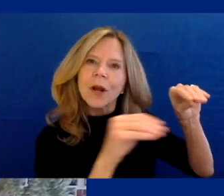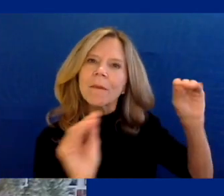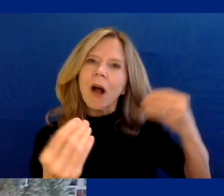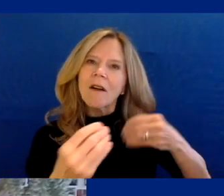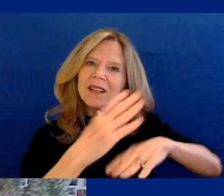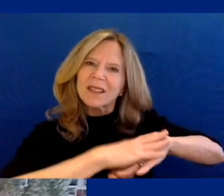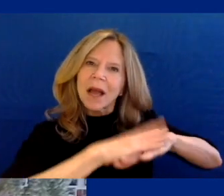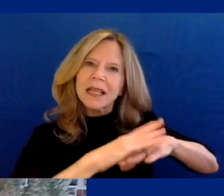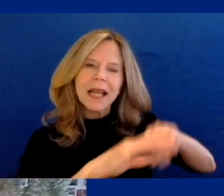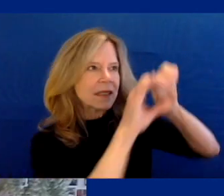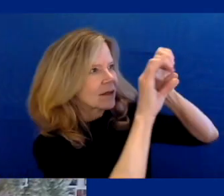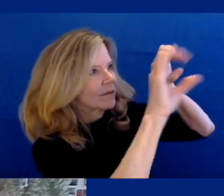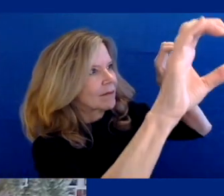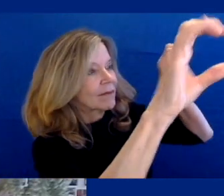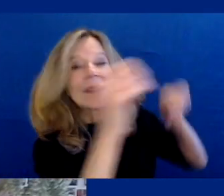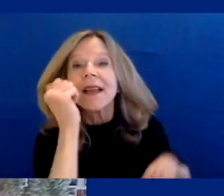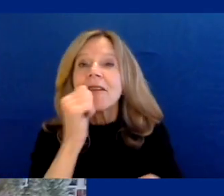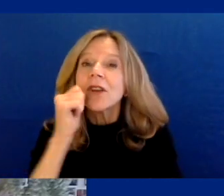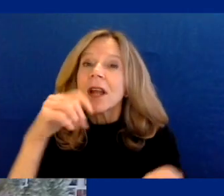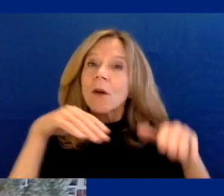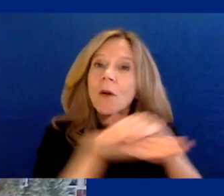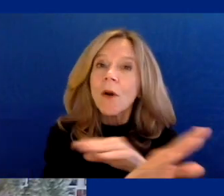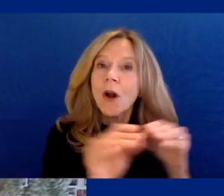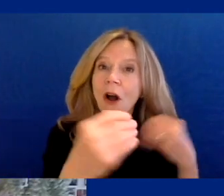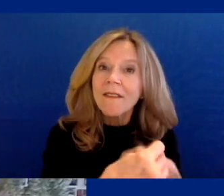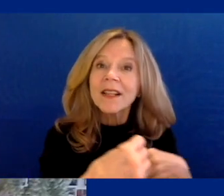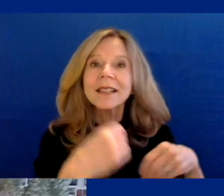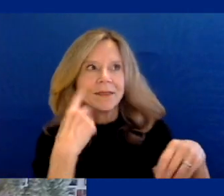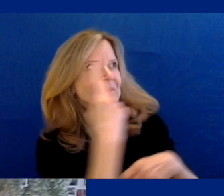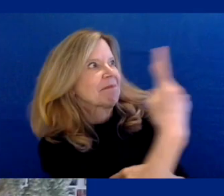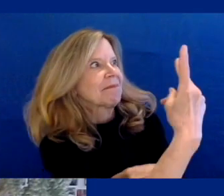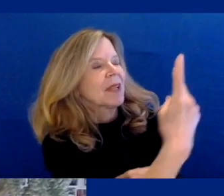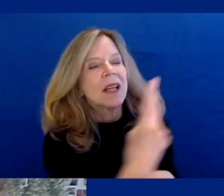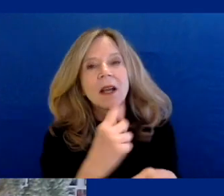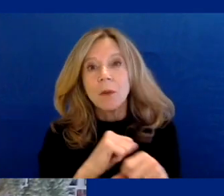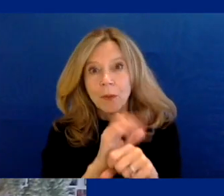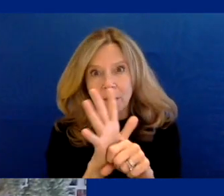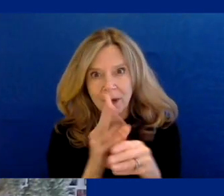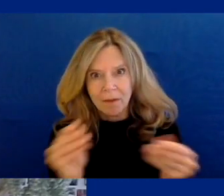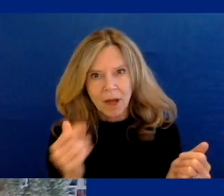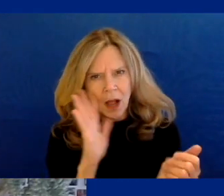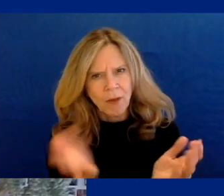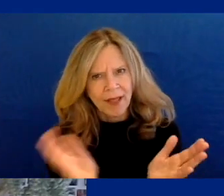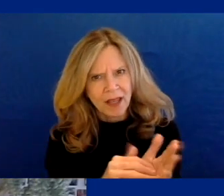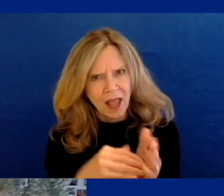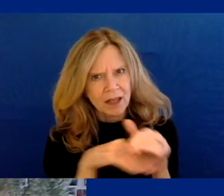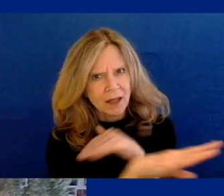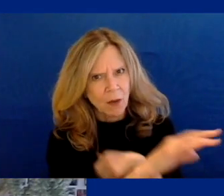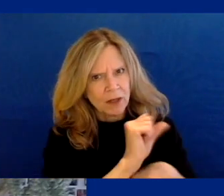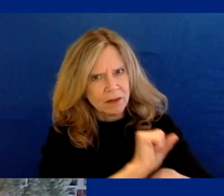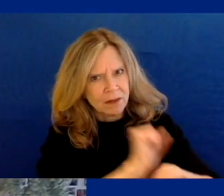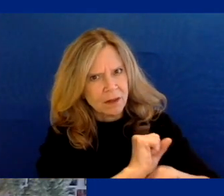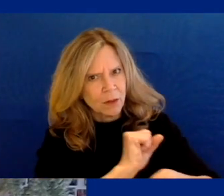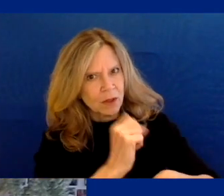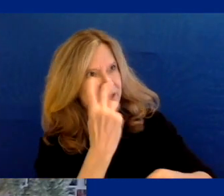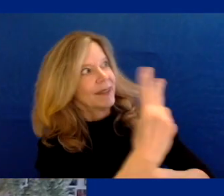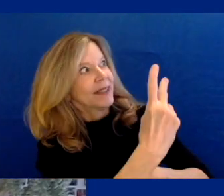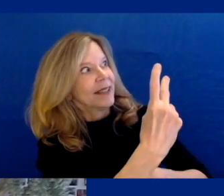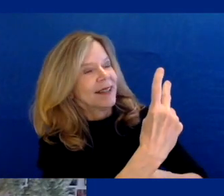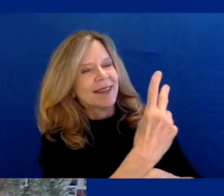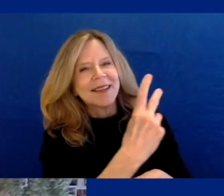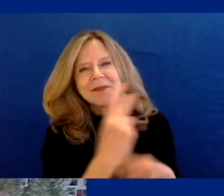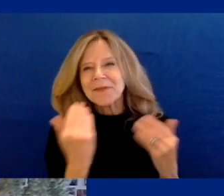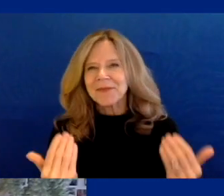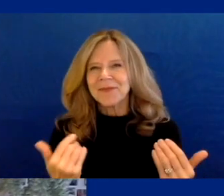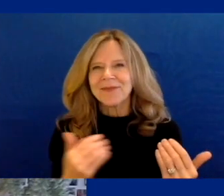I see it every day when I walk into the office, which I will do when the pandemic is over. But I am so